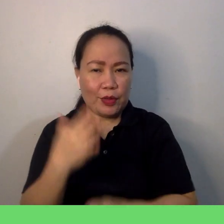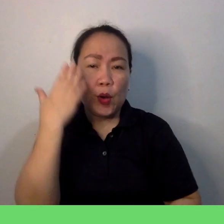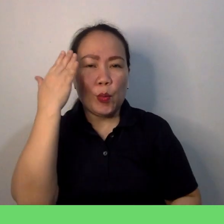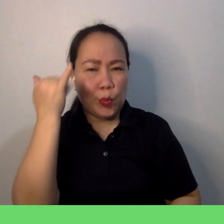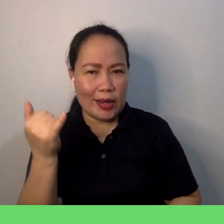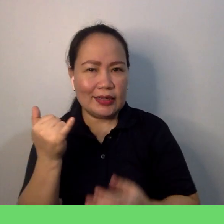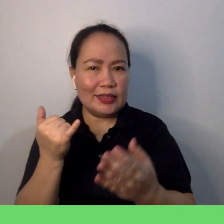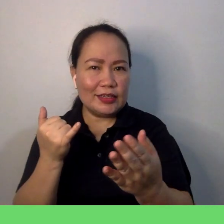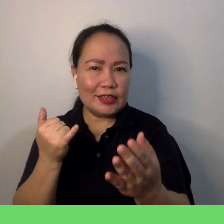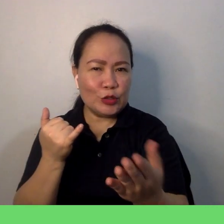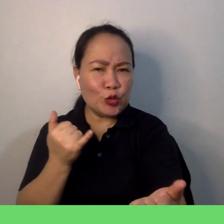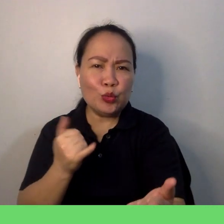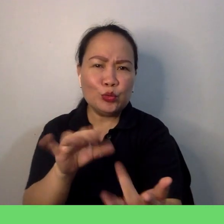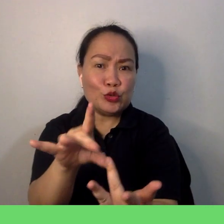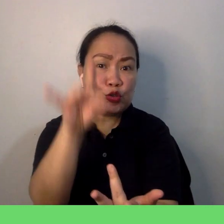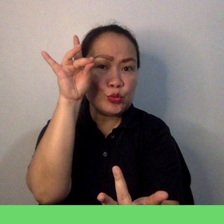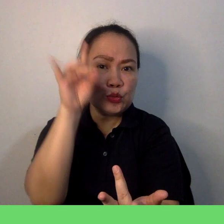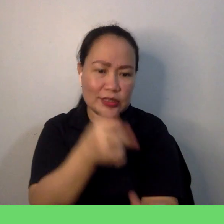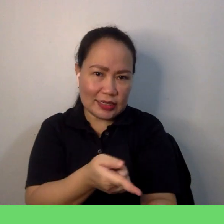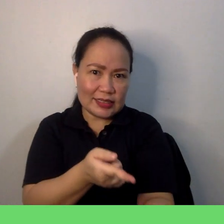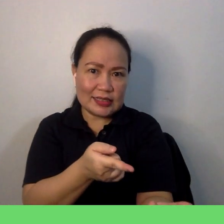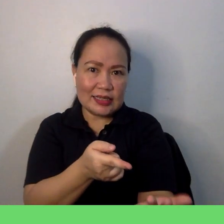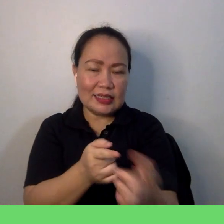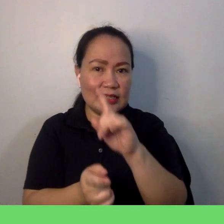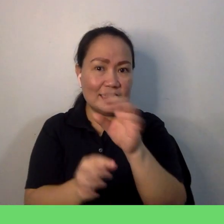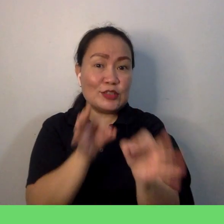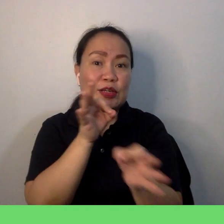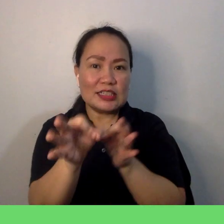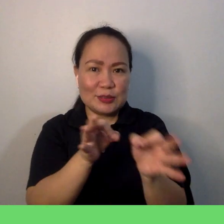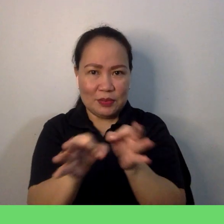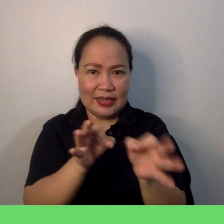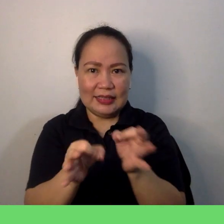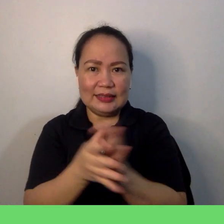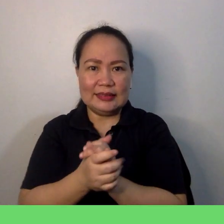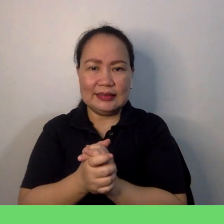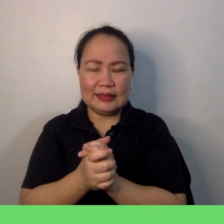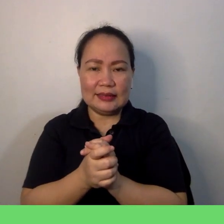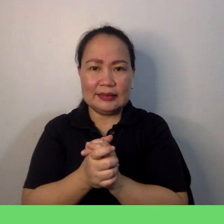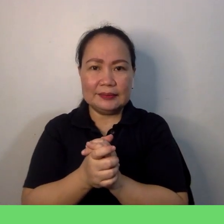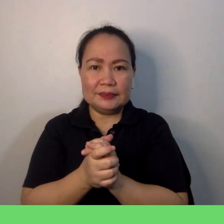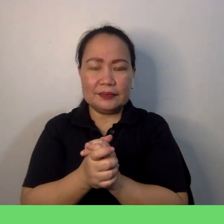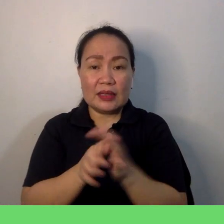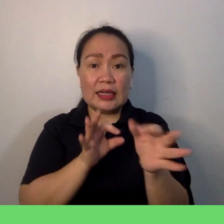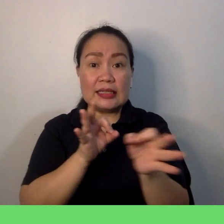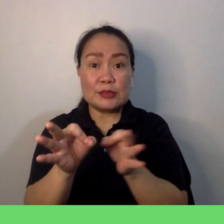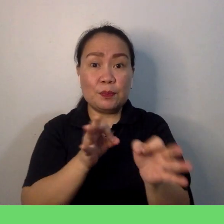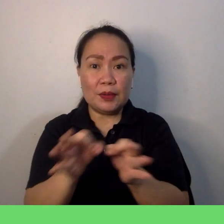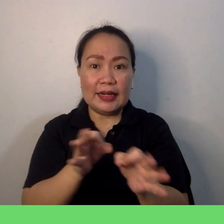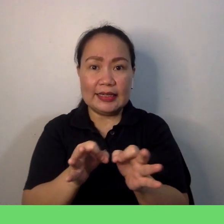choose this strand? Okay. Bakit yun ang pinili mo? 'Di ba magagawa tayo dun ng